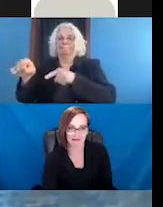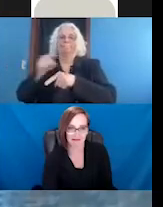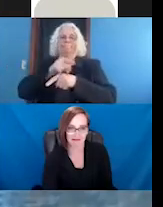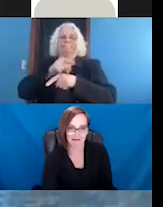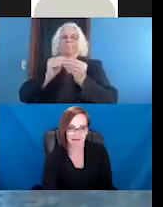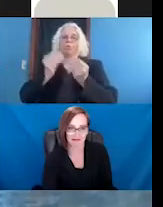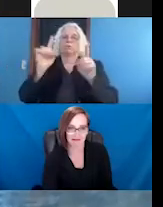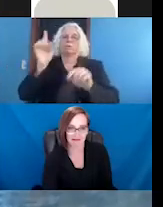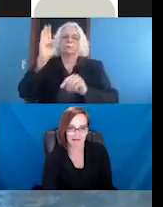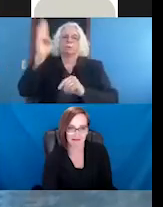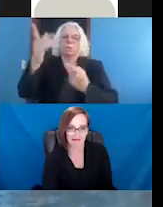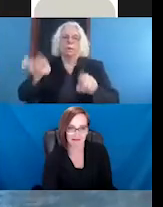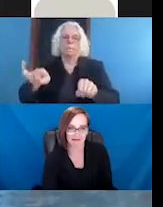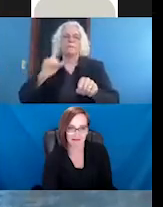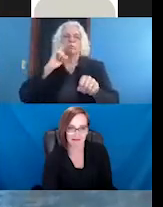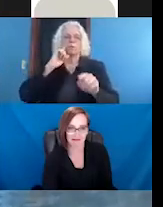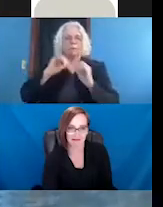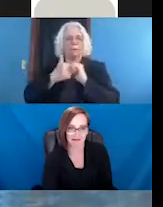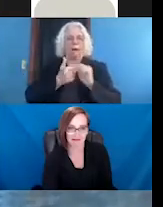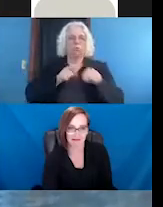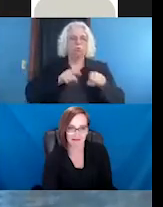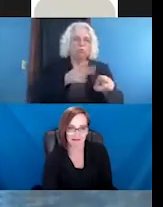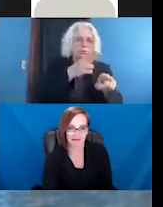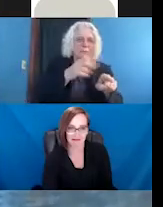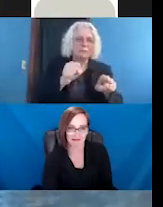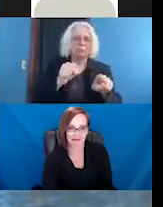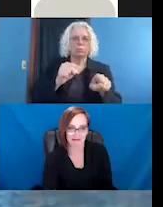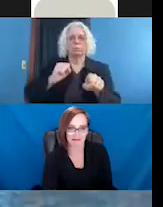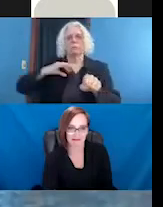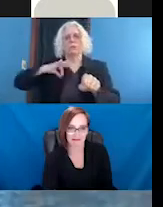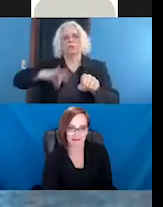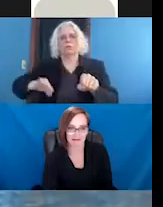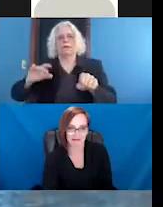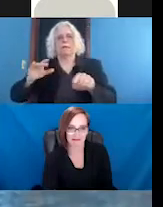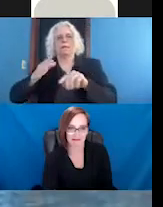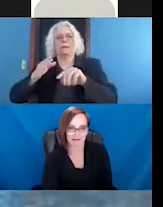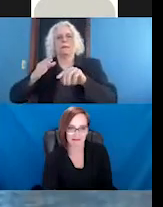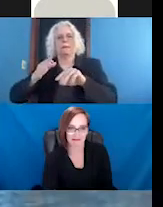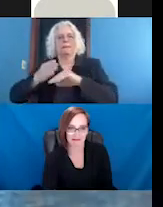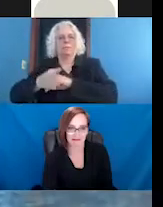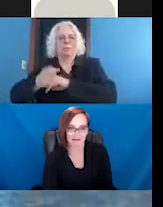think about strategies like that as well. Did I do it for you, Marcus?